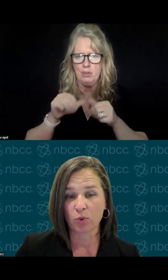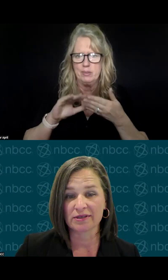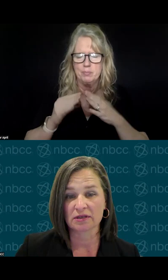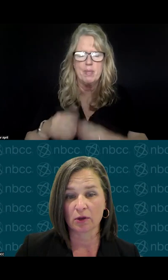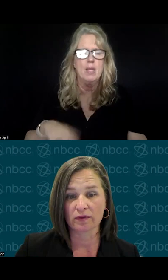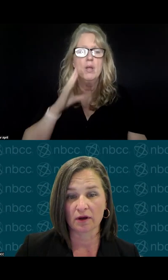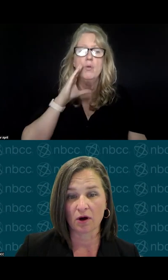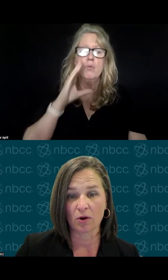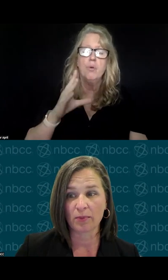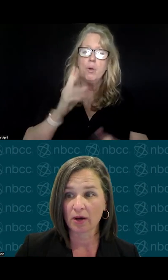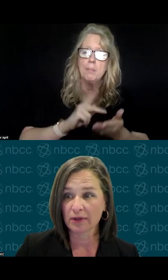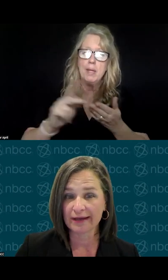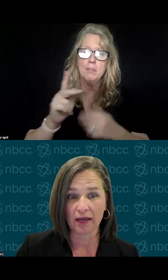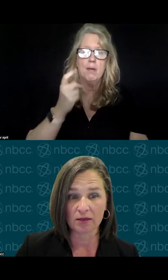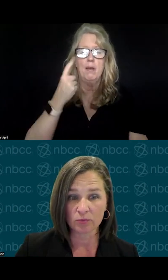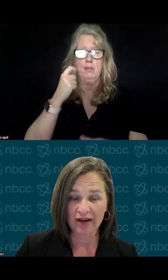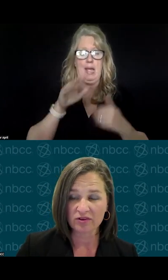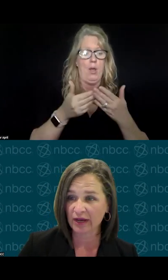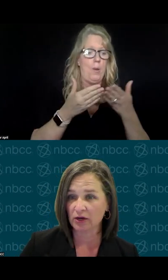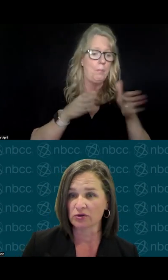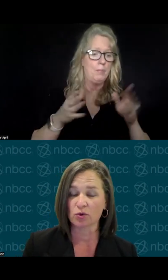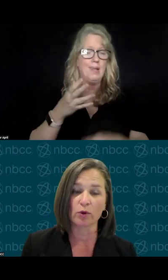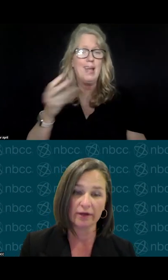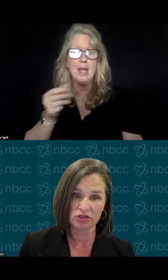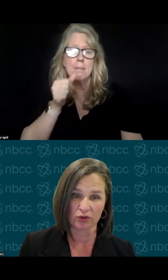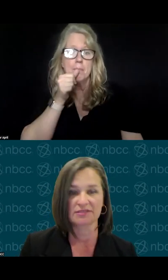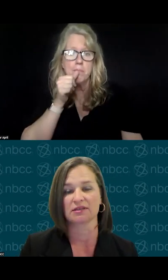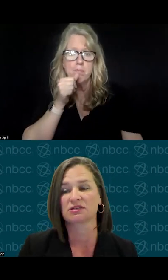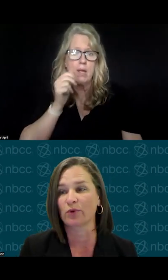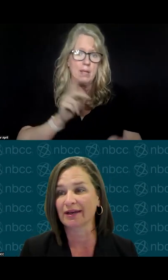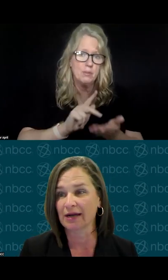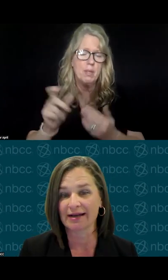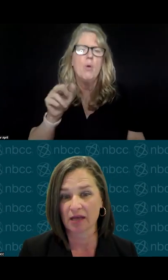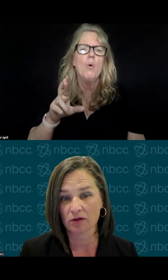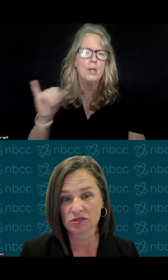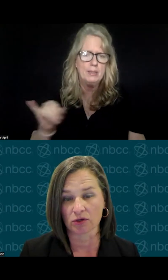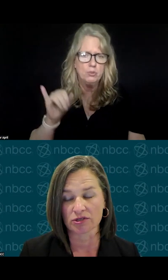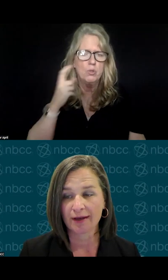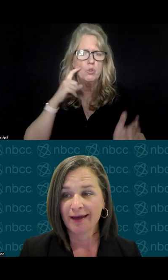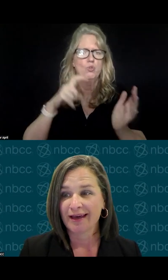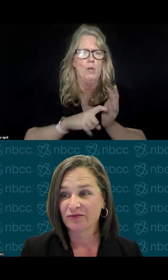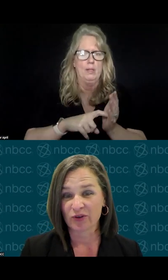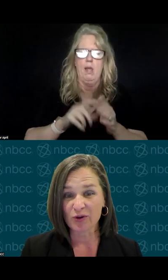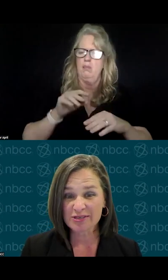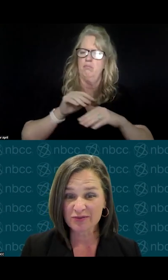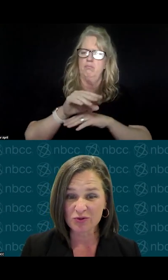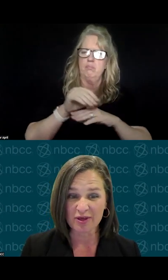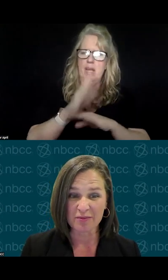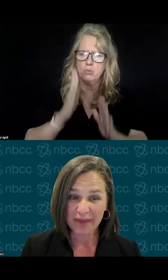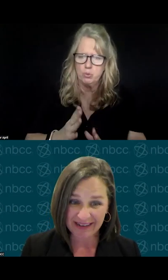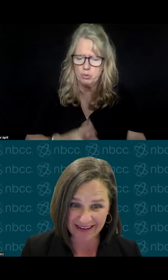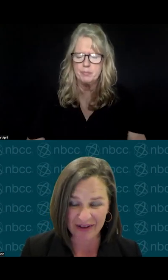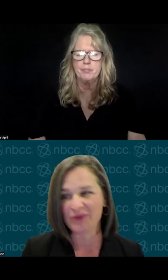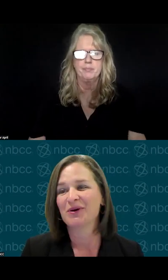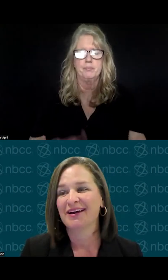is important to note that all public and private payers or insurances recognize counselors. And for those of you that